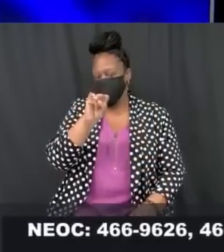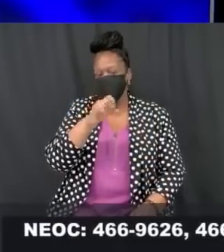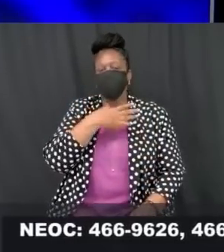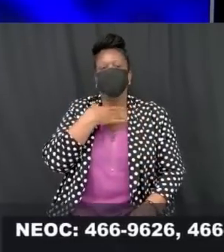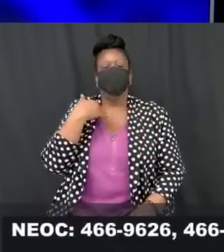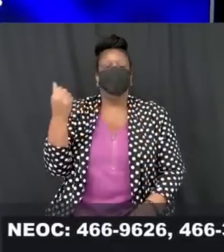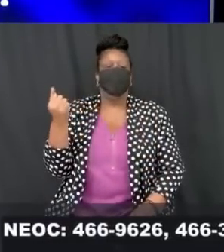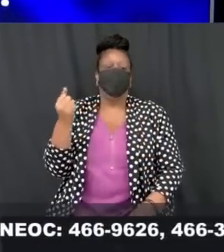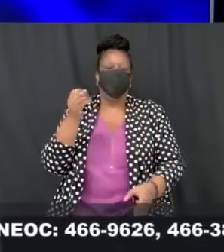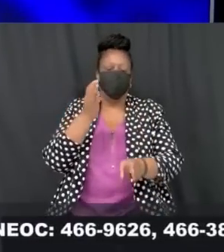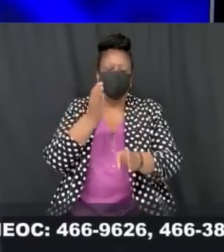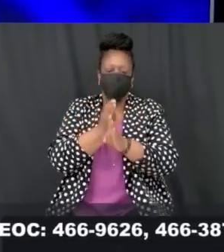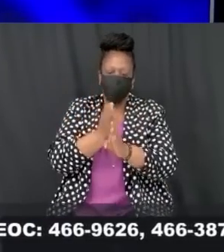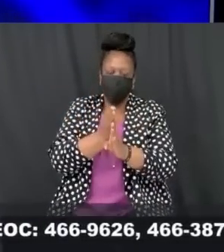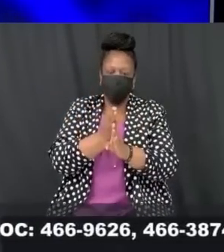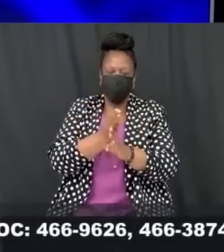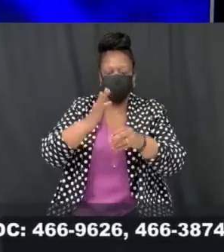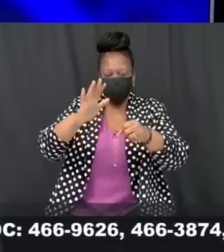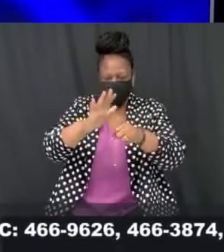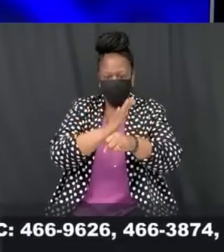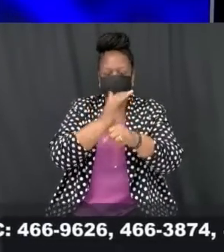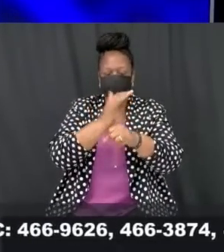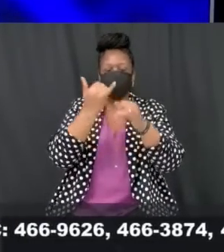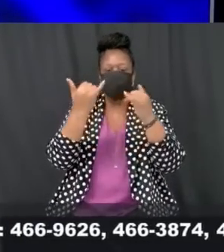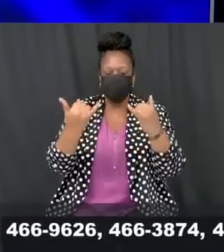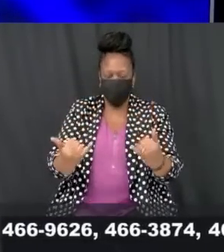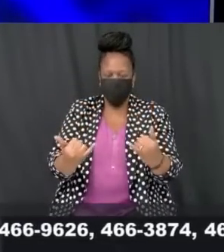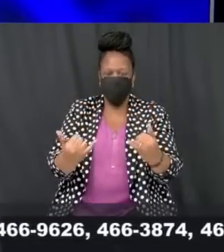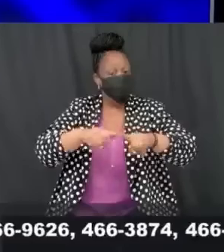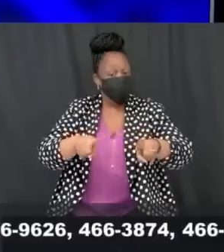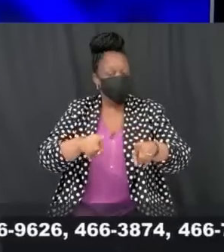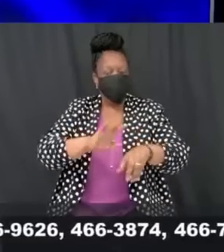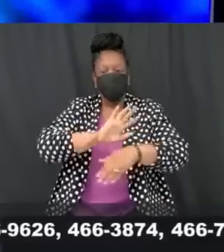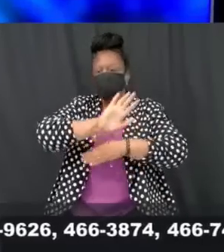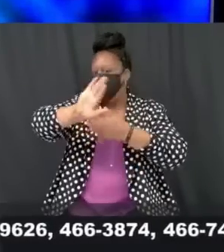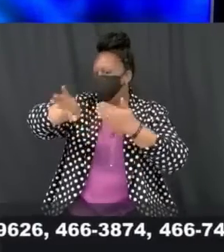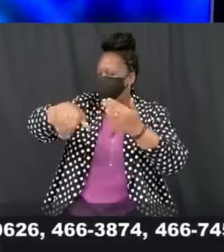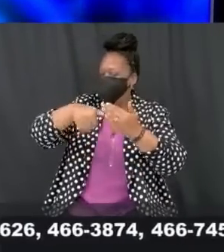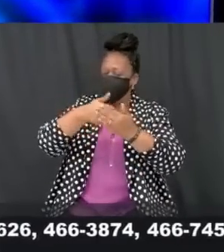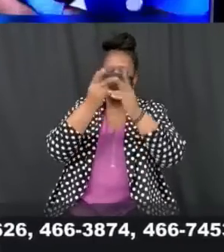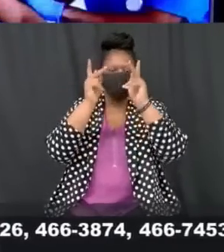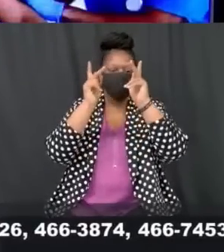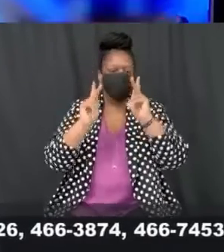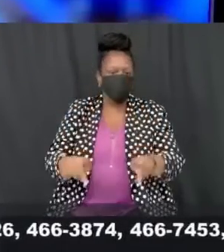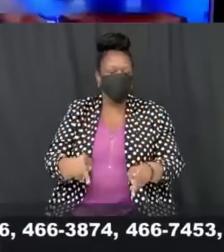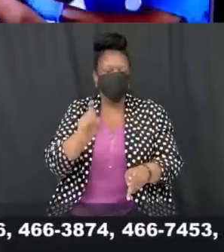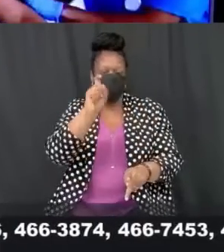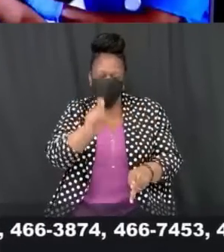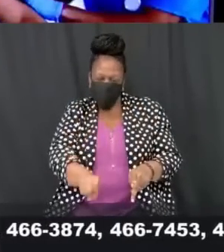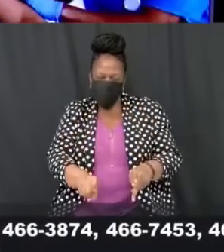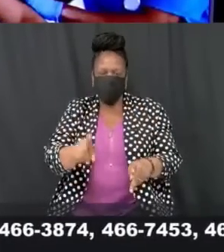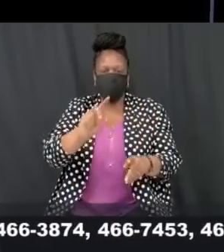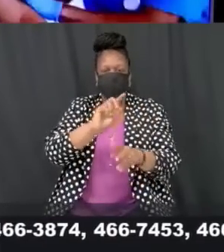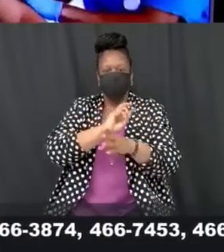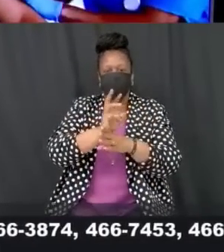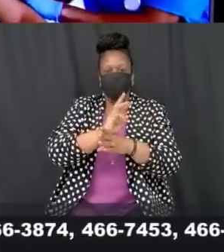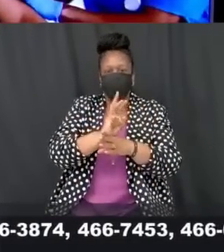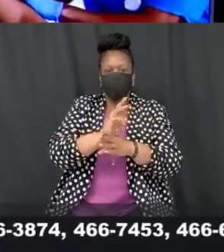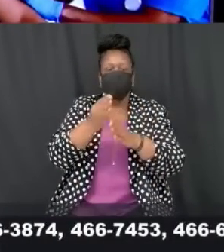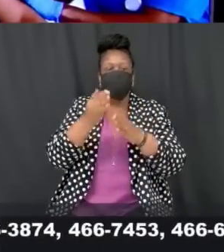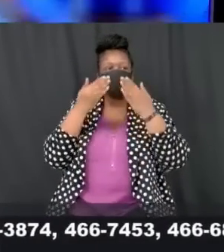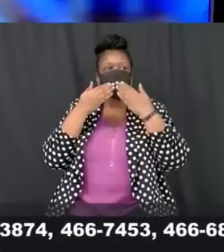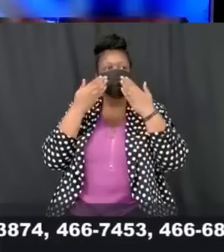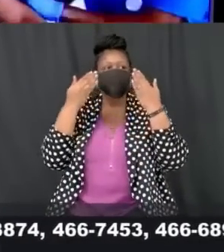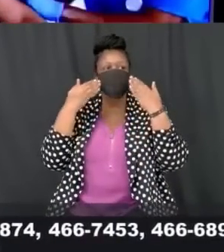capacity. However, all persons traveling on vehicles shall wear masks at all times.